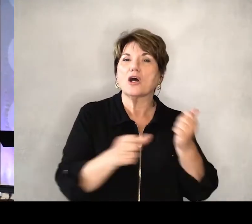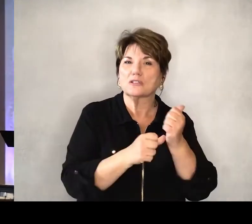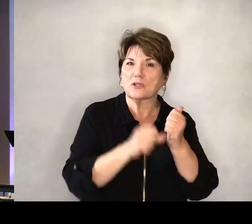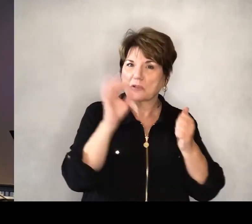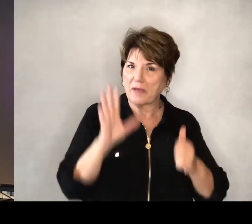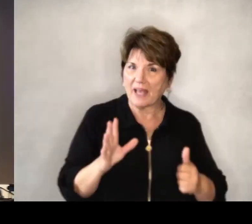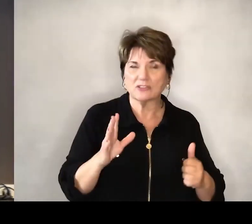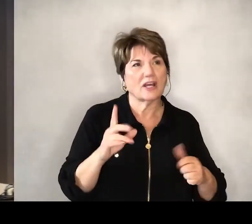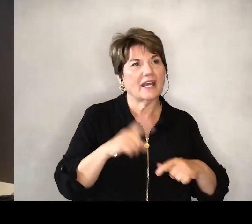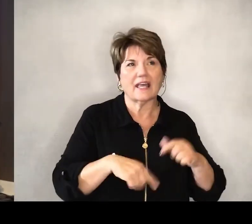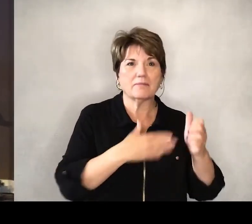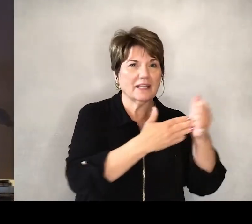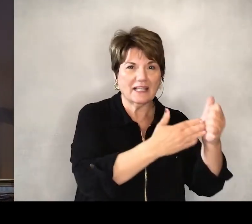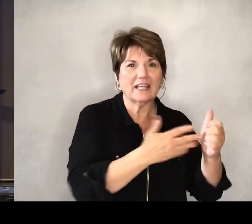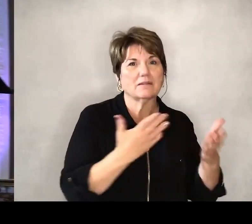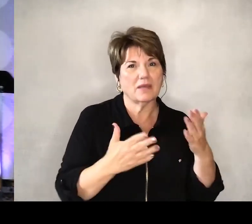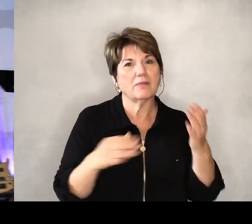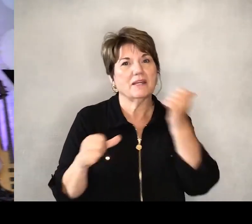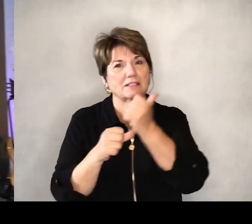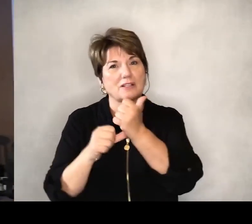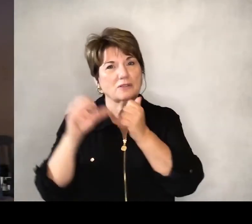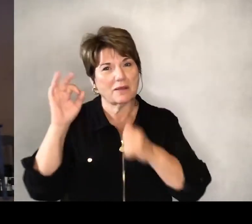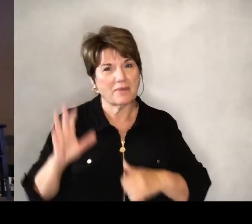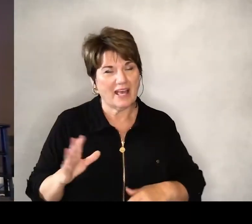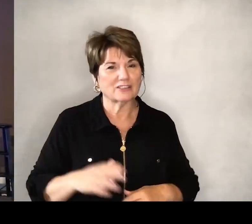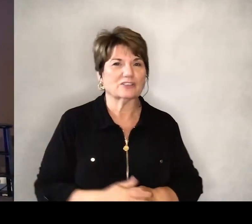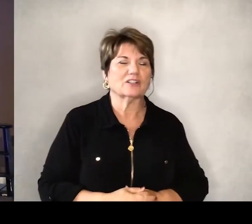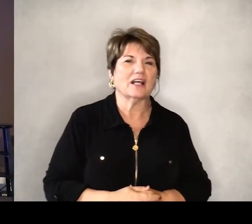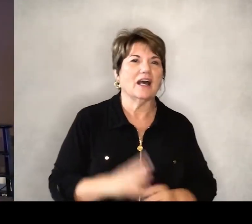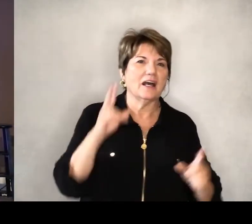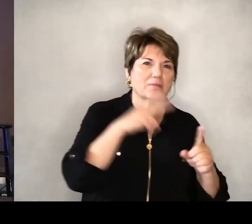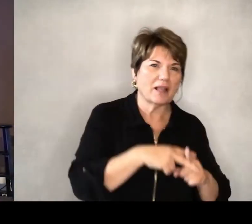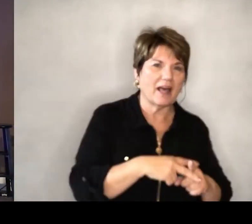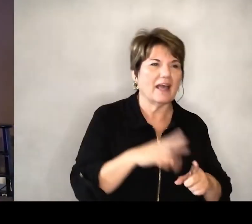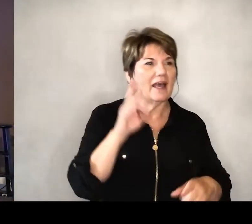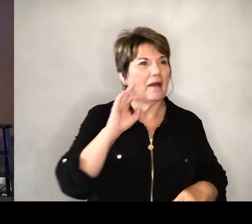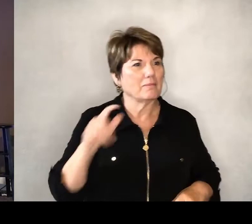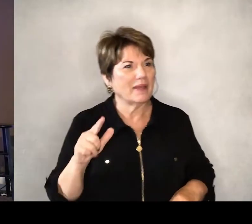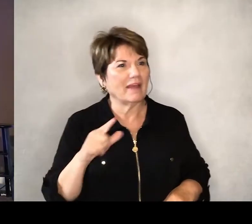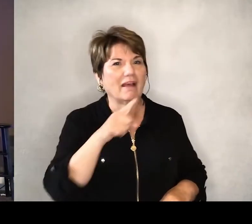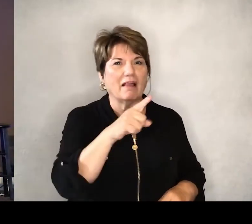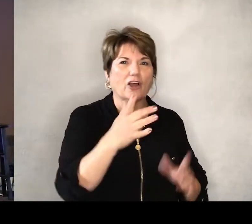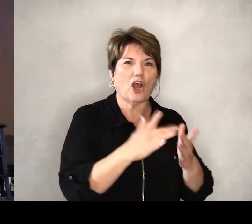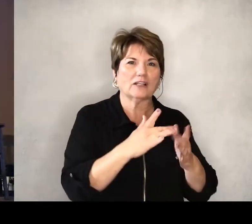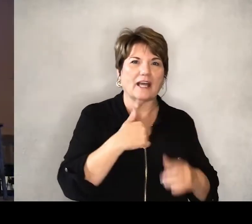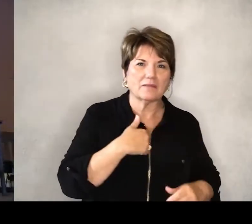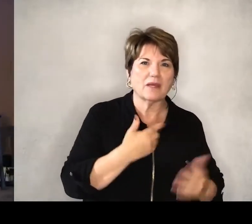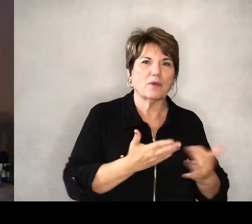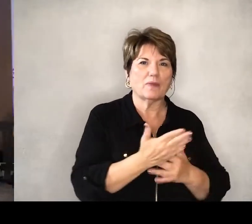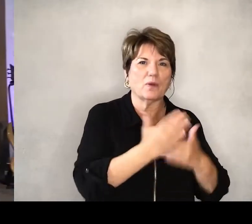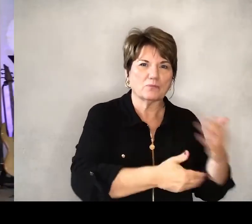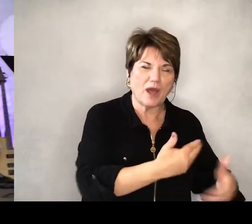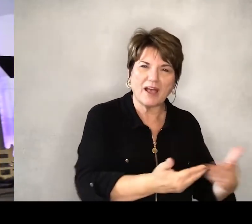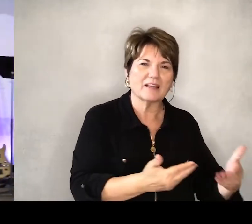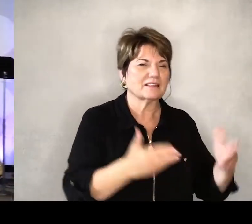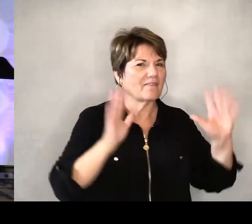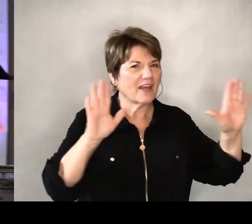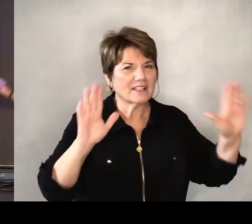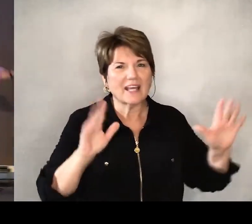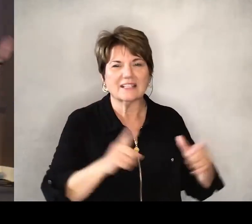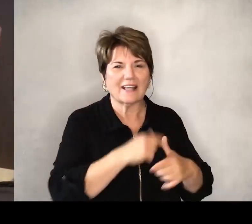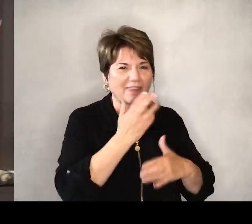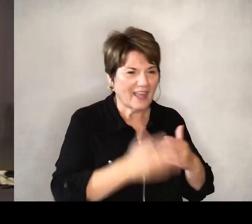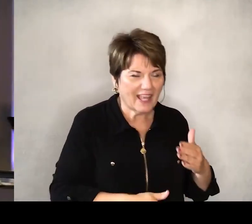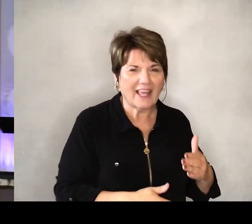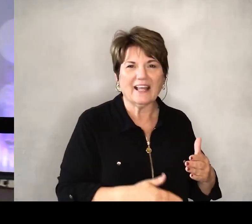pastor. If I can't be the senior pastor, maybe I can be the associate pastor. And I applied, and Bill Gratke got a hold of me, and we went through the whole process. It was fantastic. We got to the